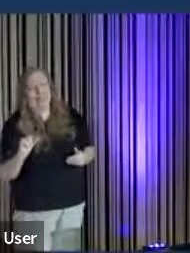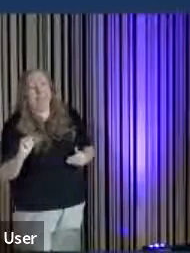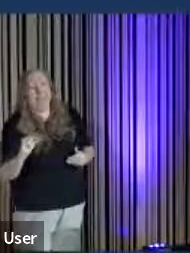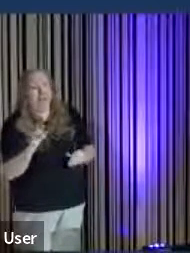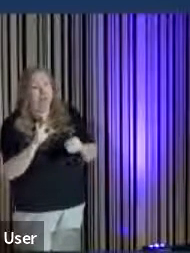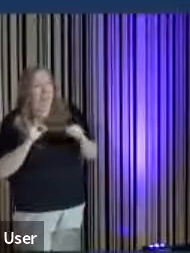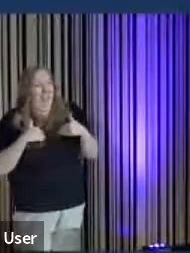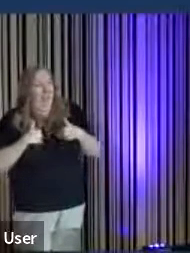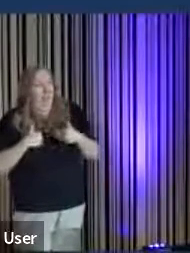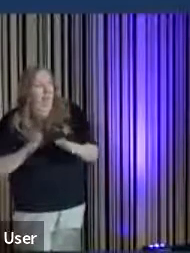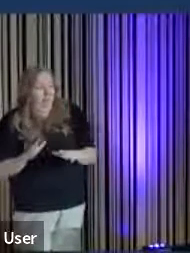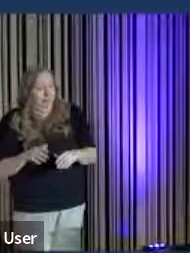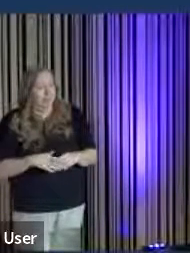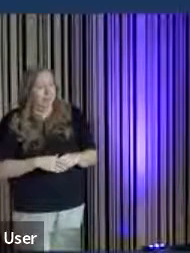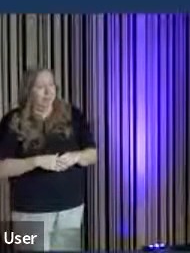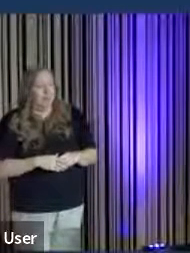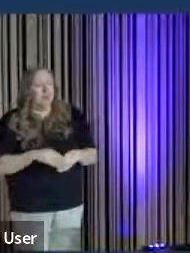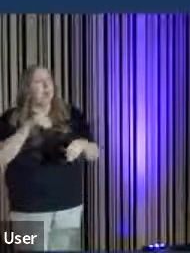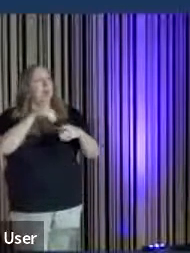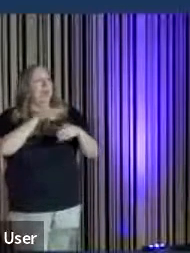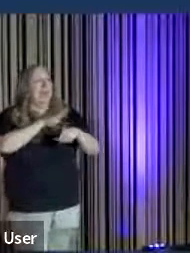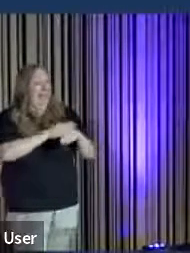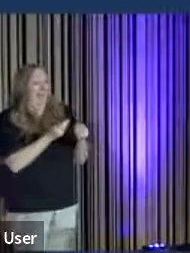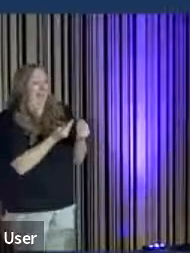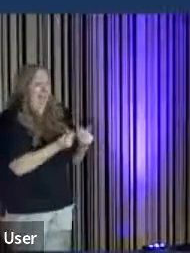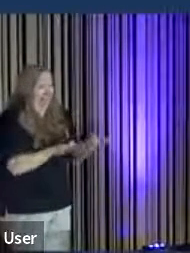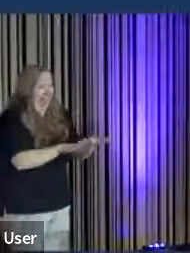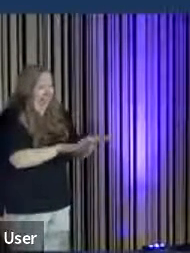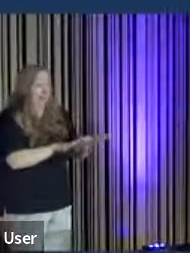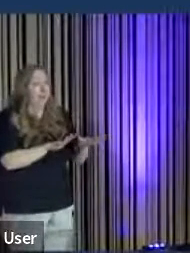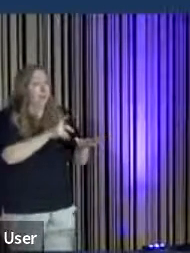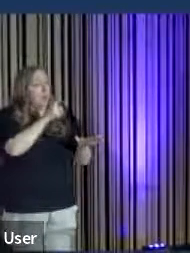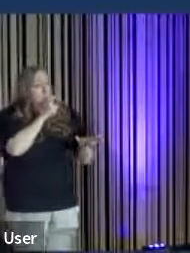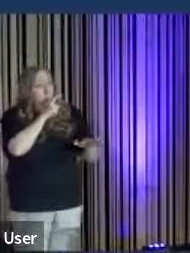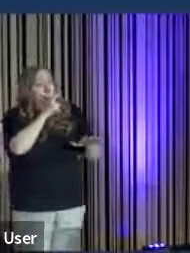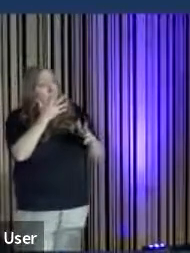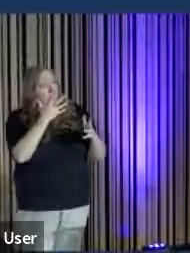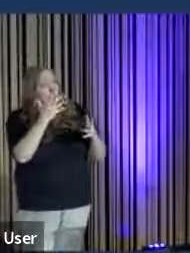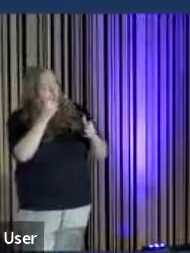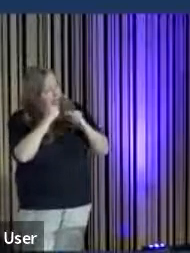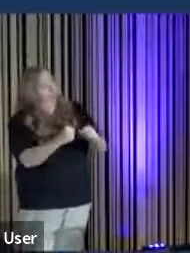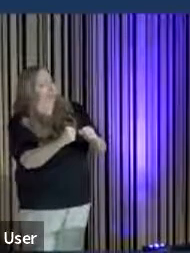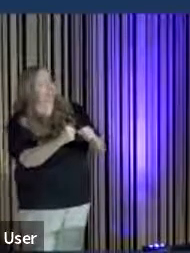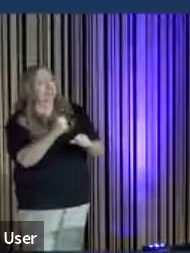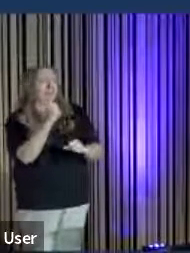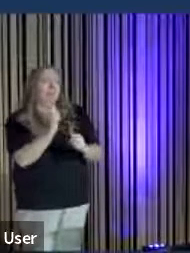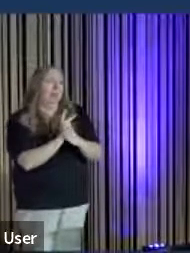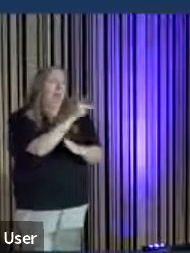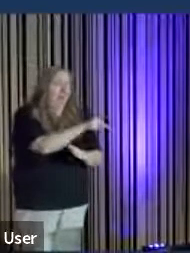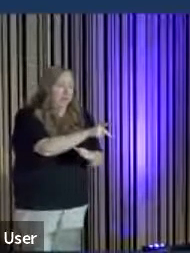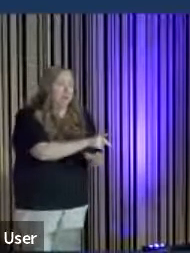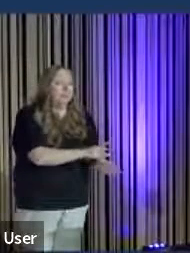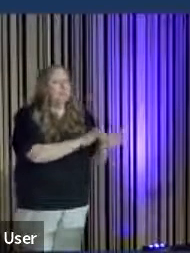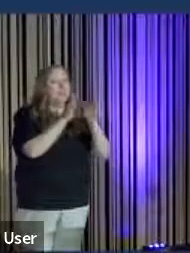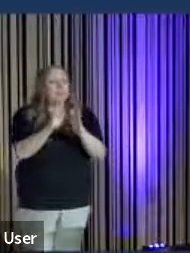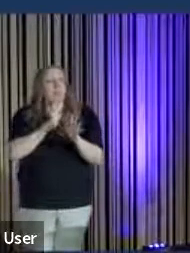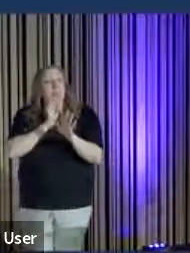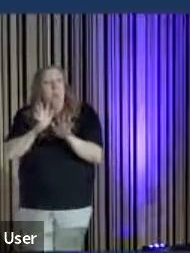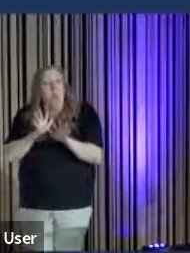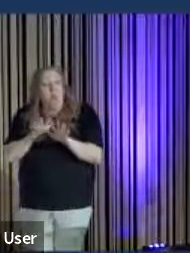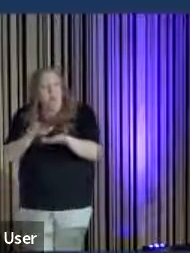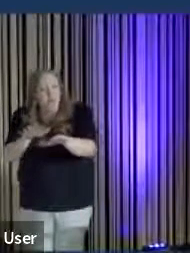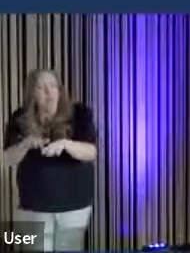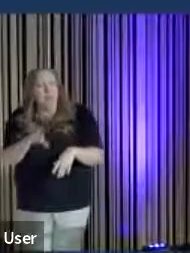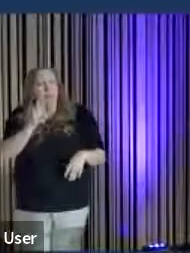terrestrial ecosystem, it's the plants that dominate in terms of abundance. Now, in terms of diversity, the answer is really quite different. The answer